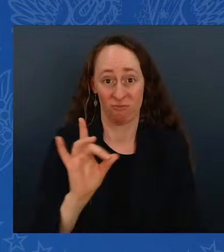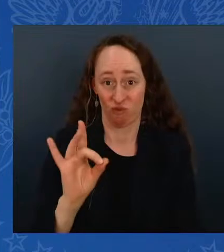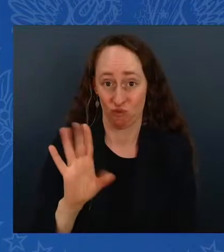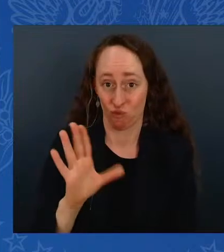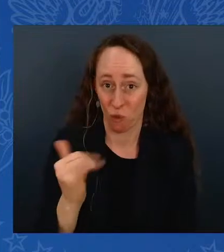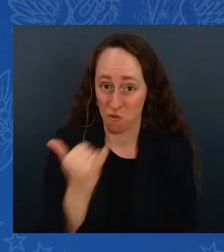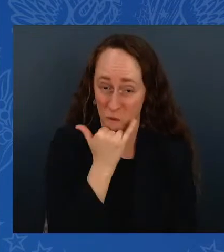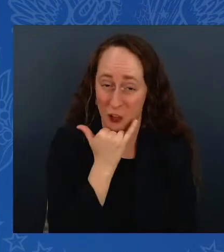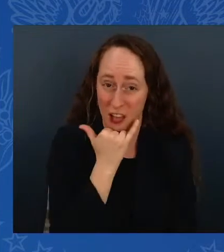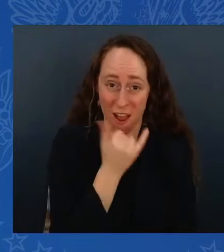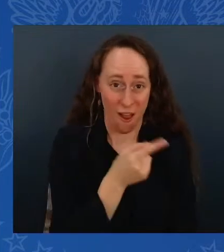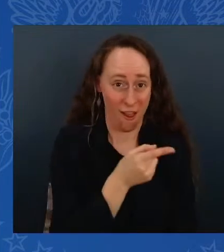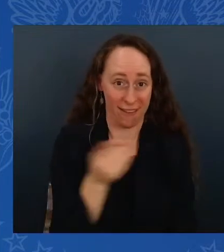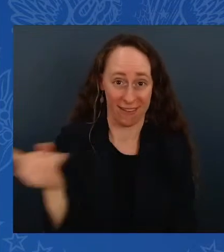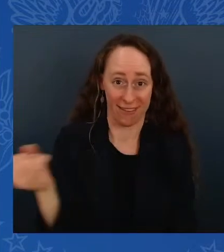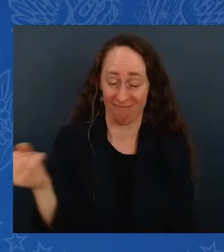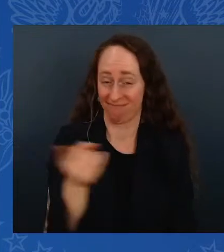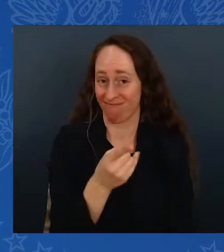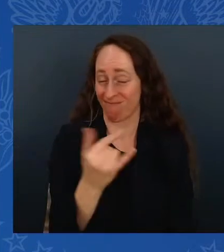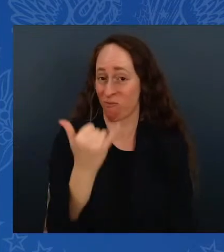age employment in decades.